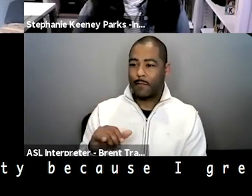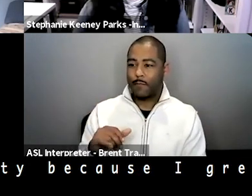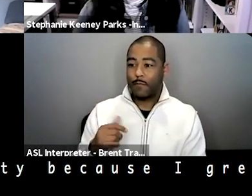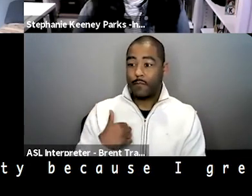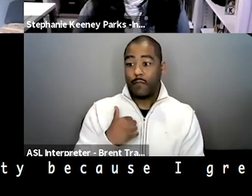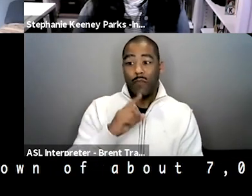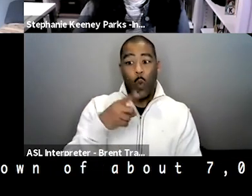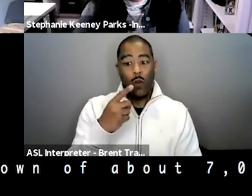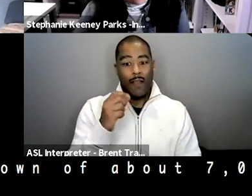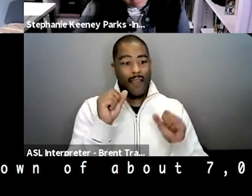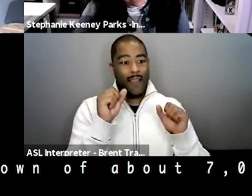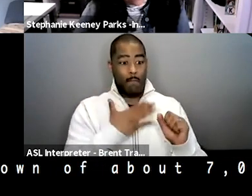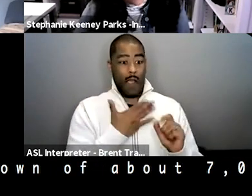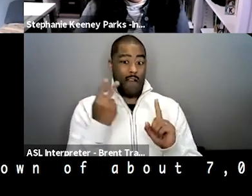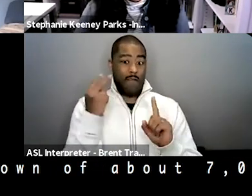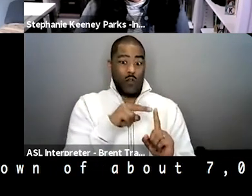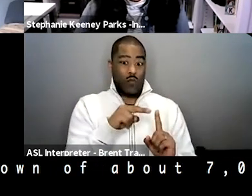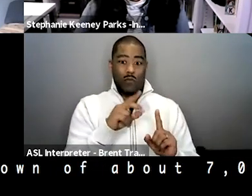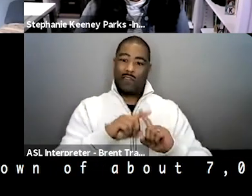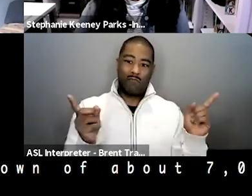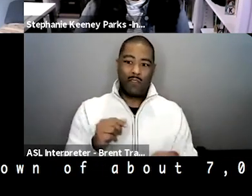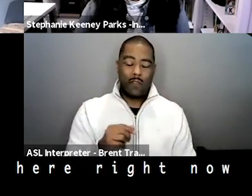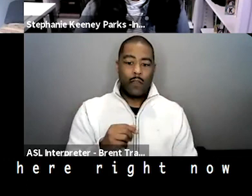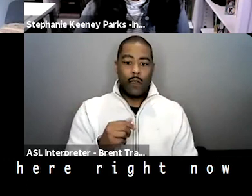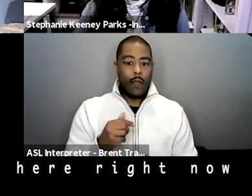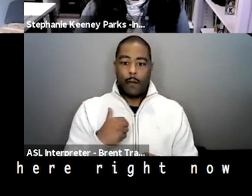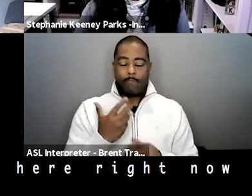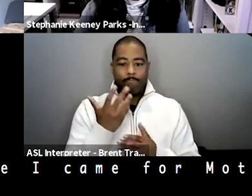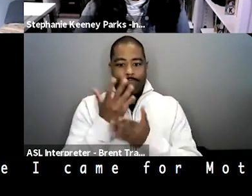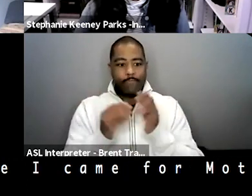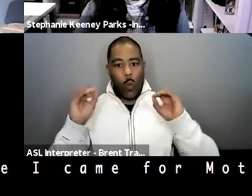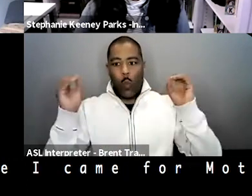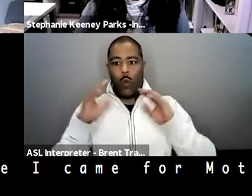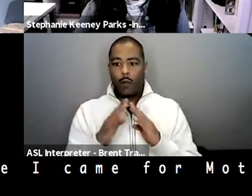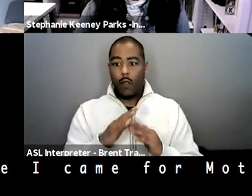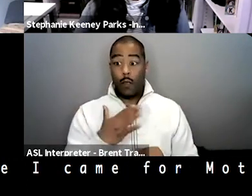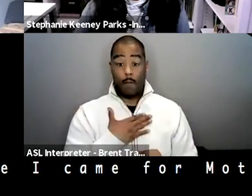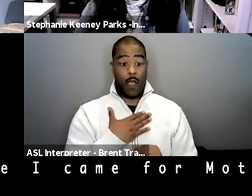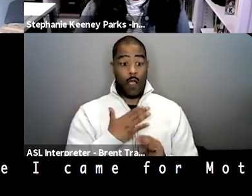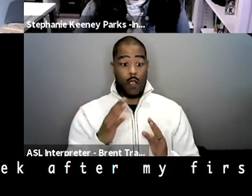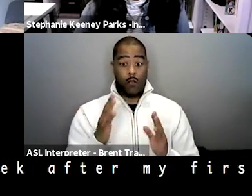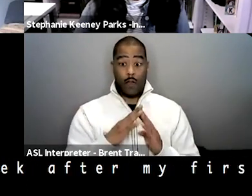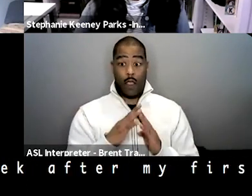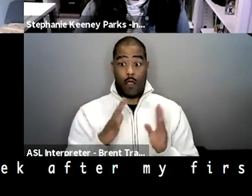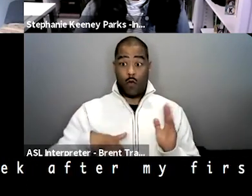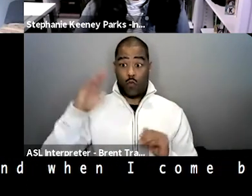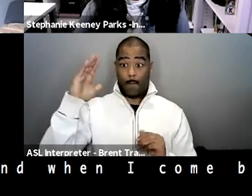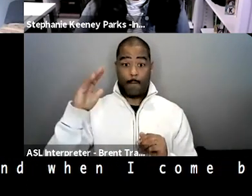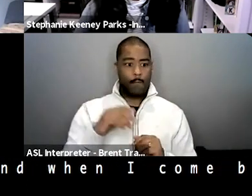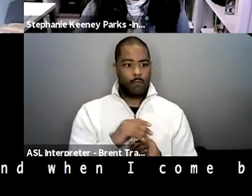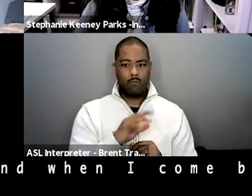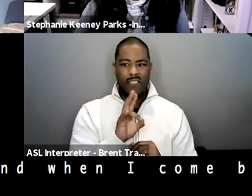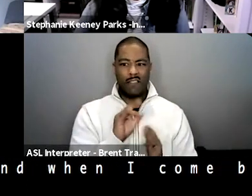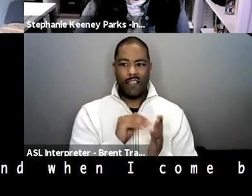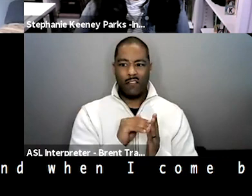that community because I grew up in a small town, you know, about 7,000 people, but I'm here right now, actually. I'm here because I came